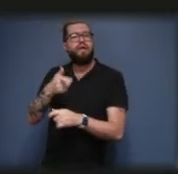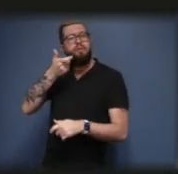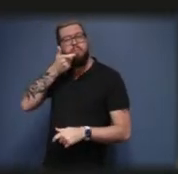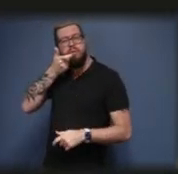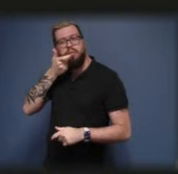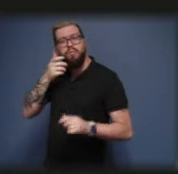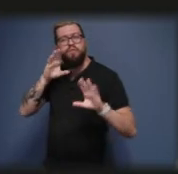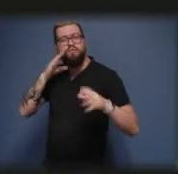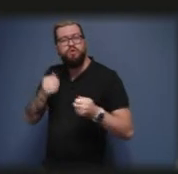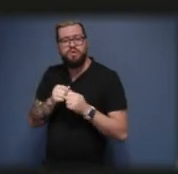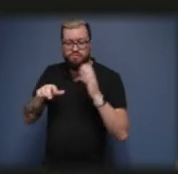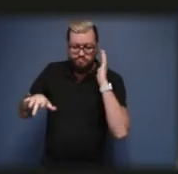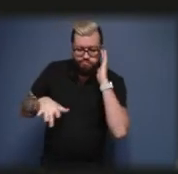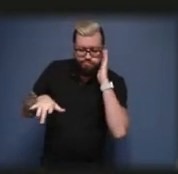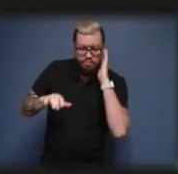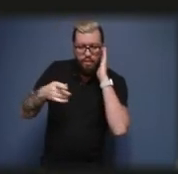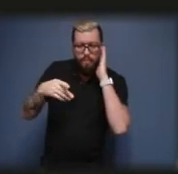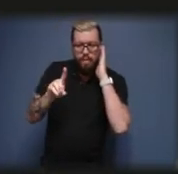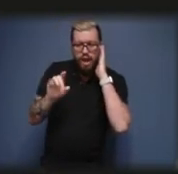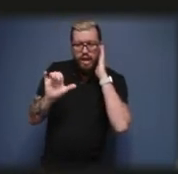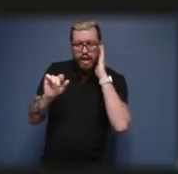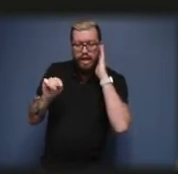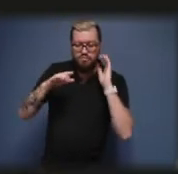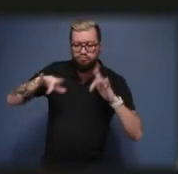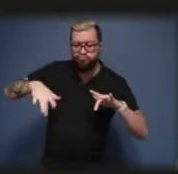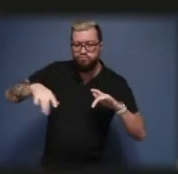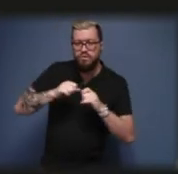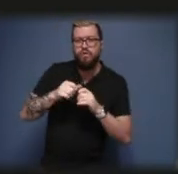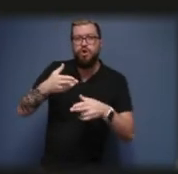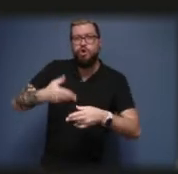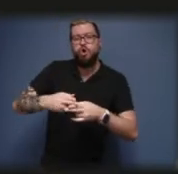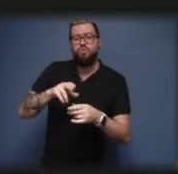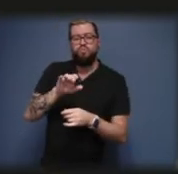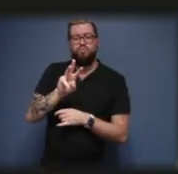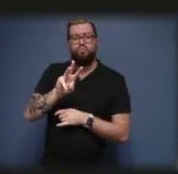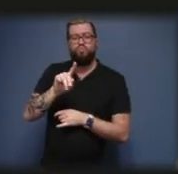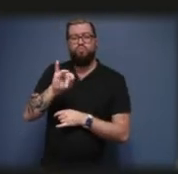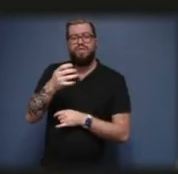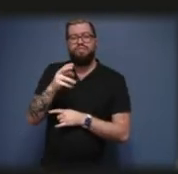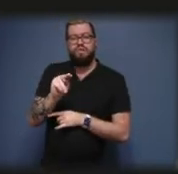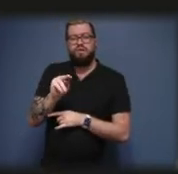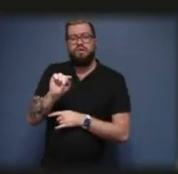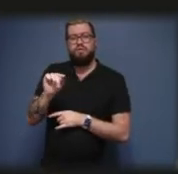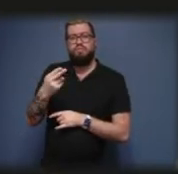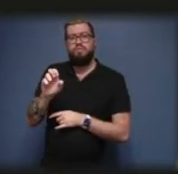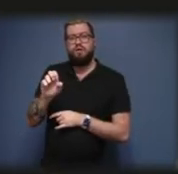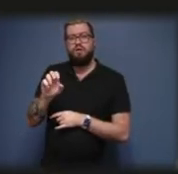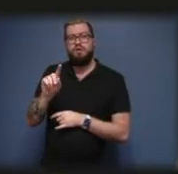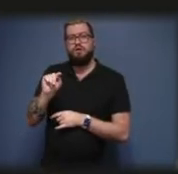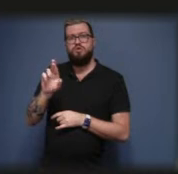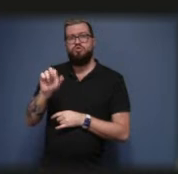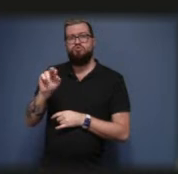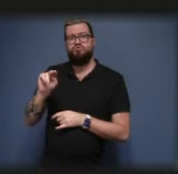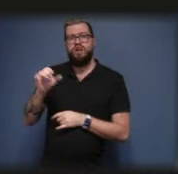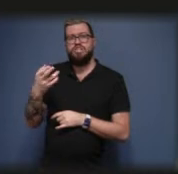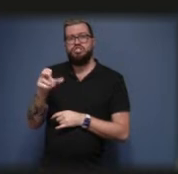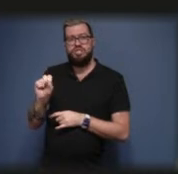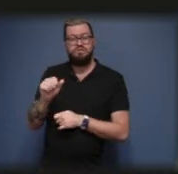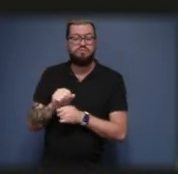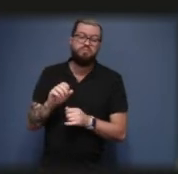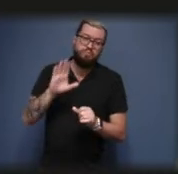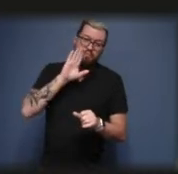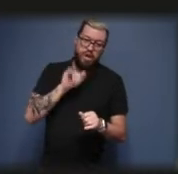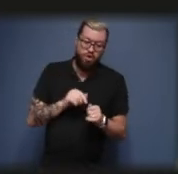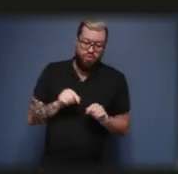dispatcher-focused podcast called Within the Trenches. And though the movement started as a focus on